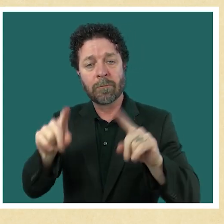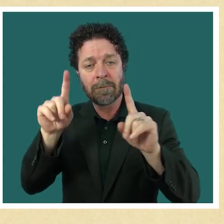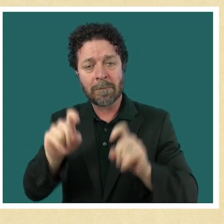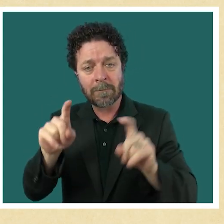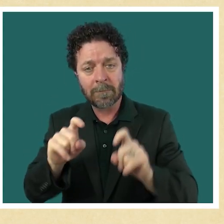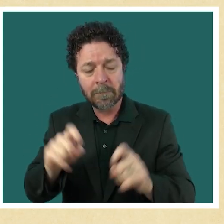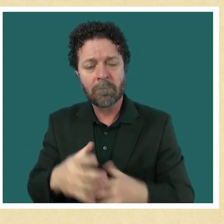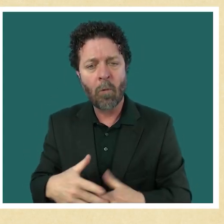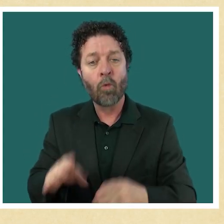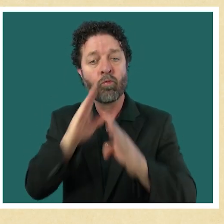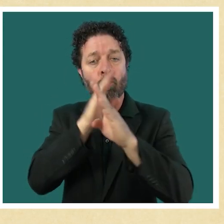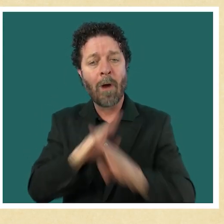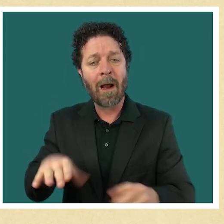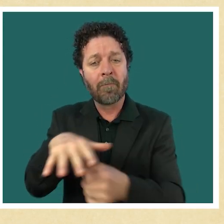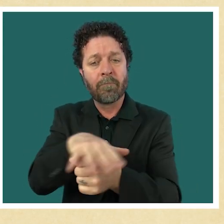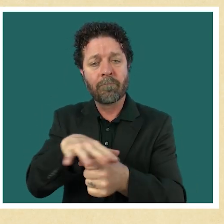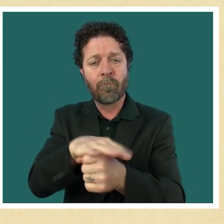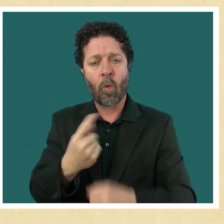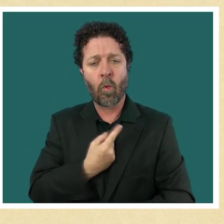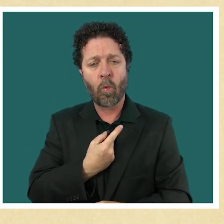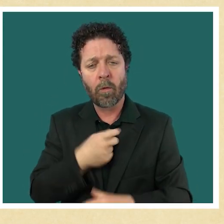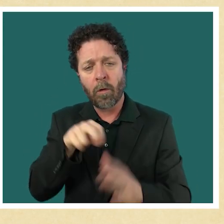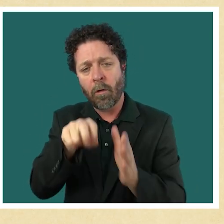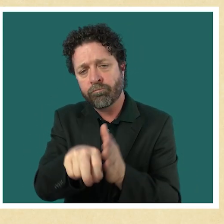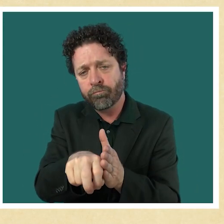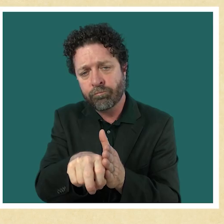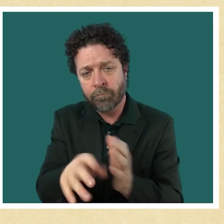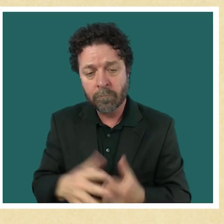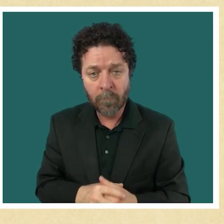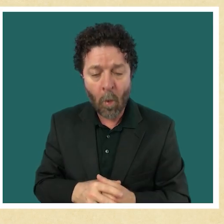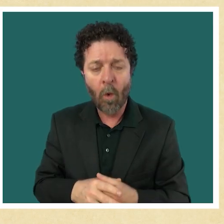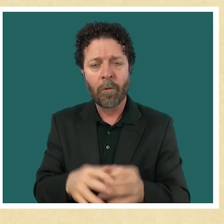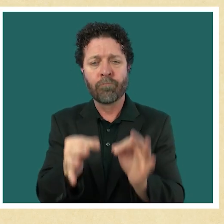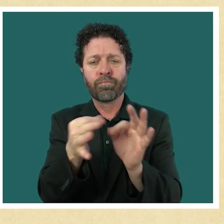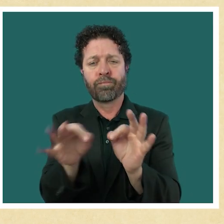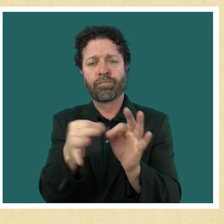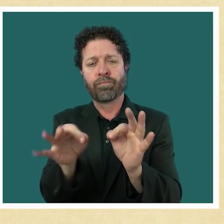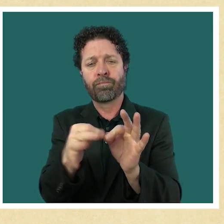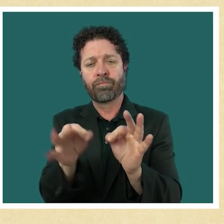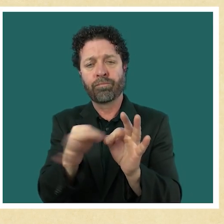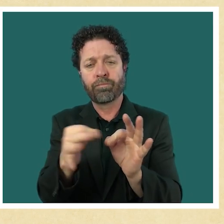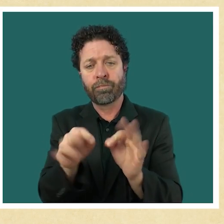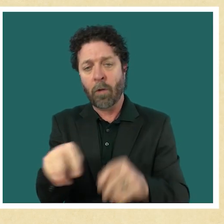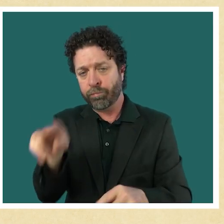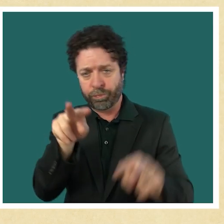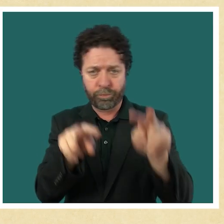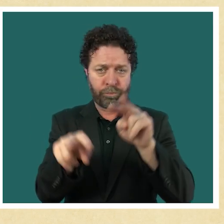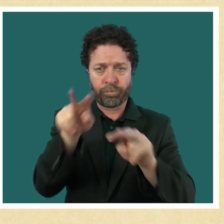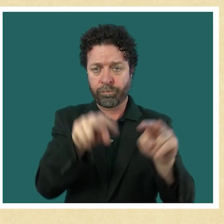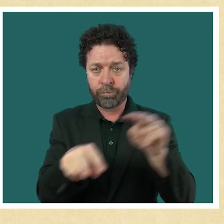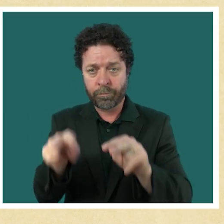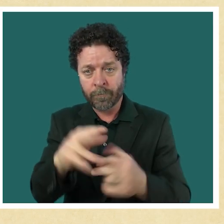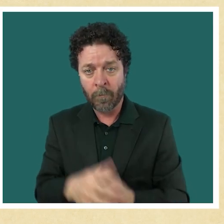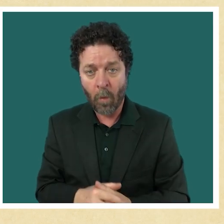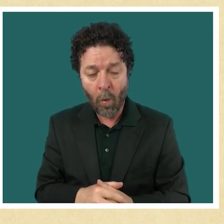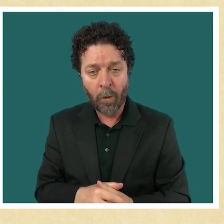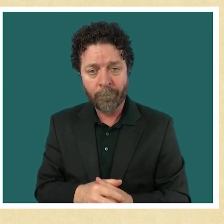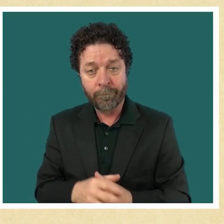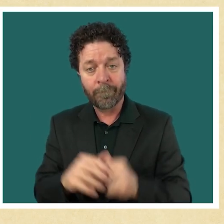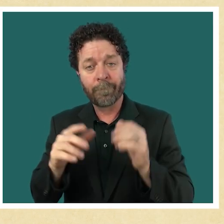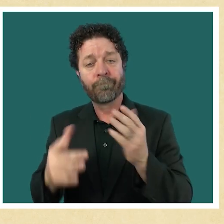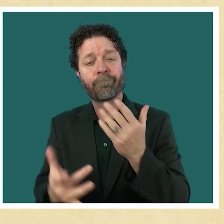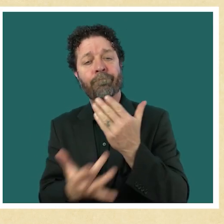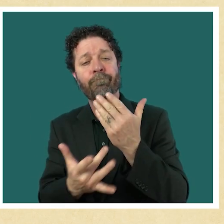breaks, quiet or separate testing environments, transcribers to bubble in scantrons or type